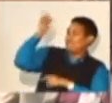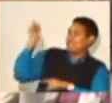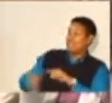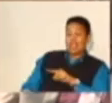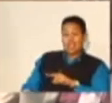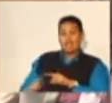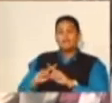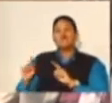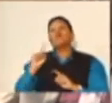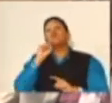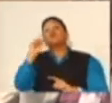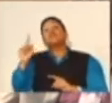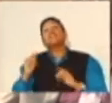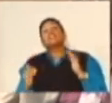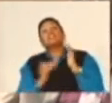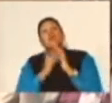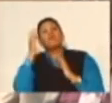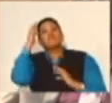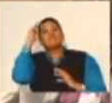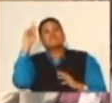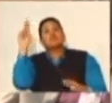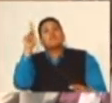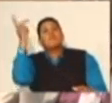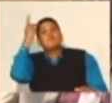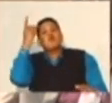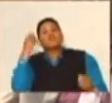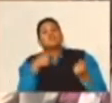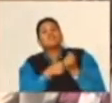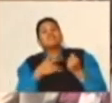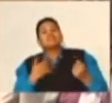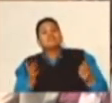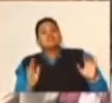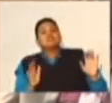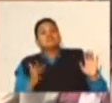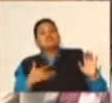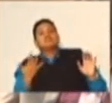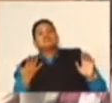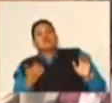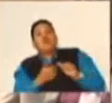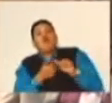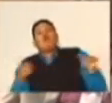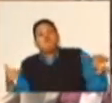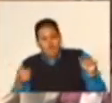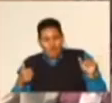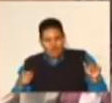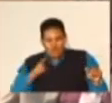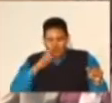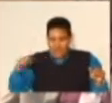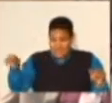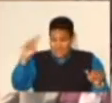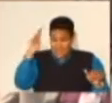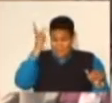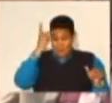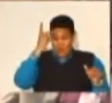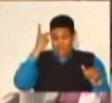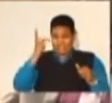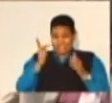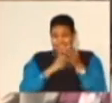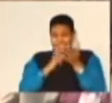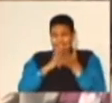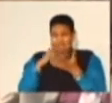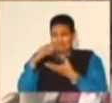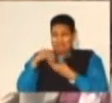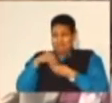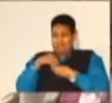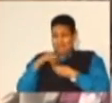reason is really lack of political will and leadership. There is sometimes an unwillingness in our leaders to confront